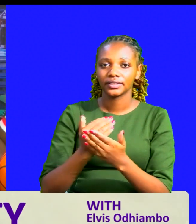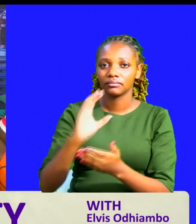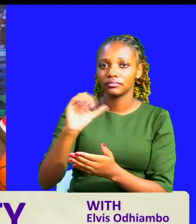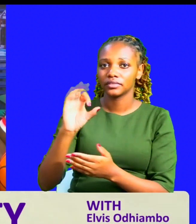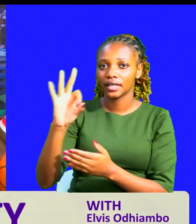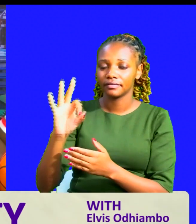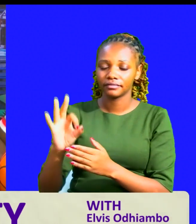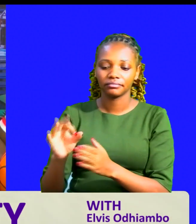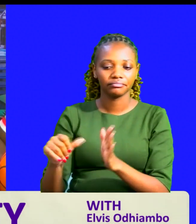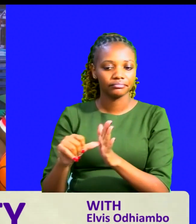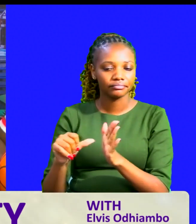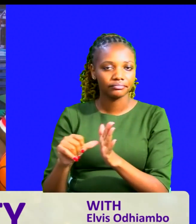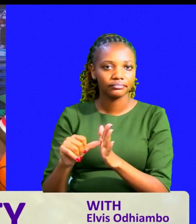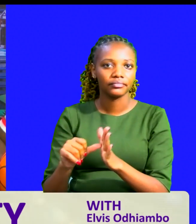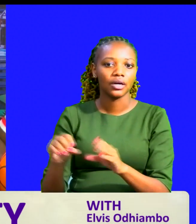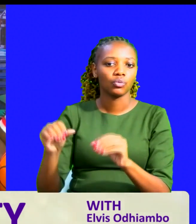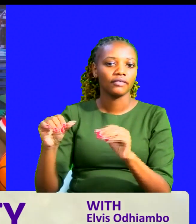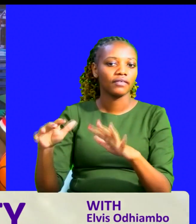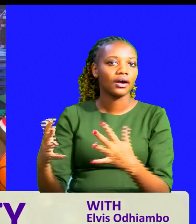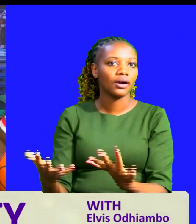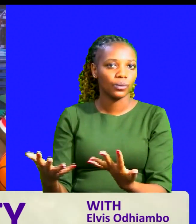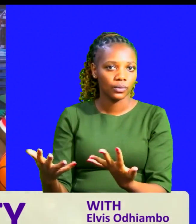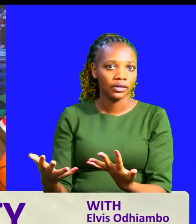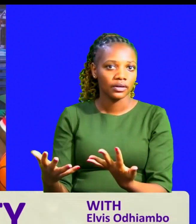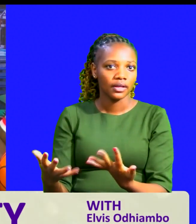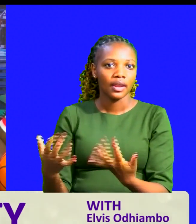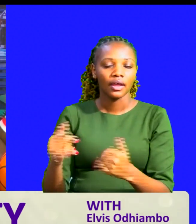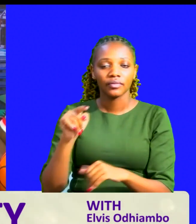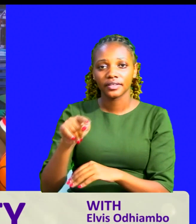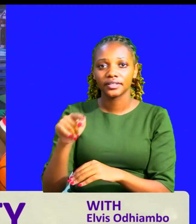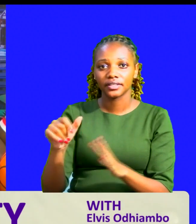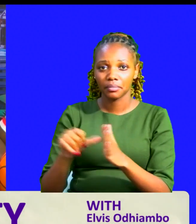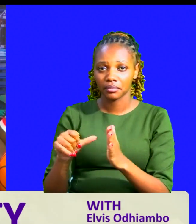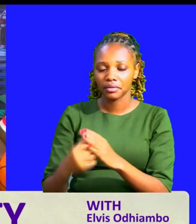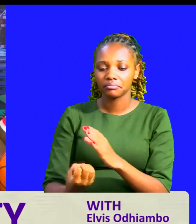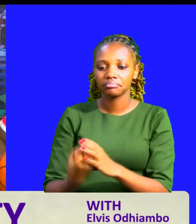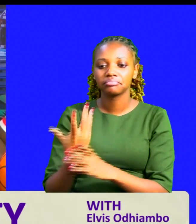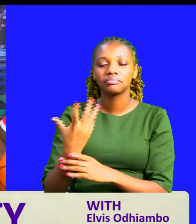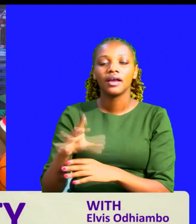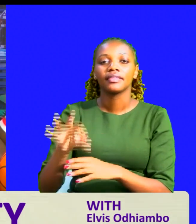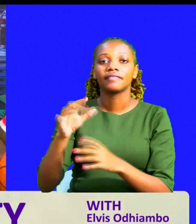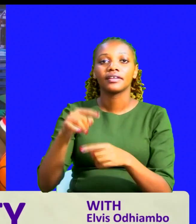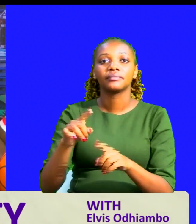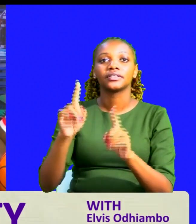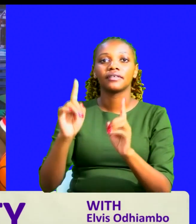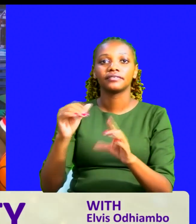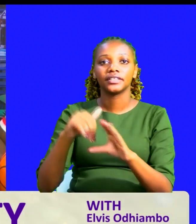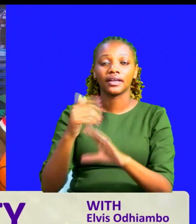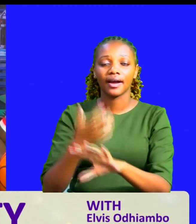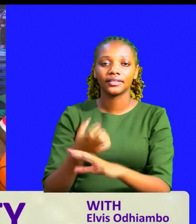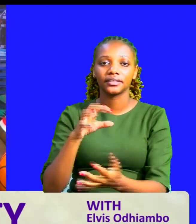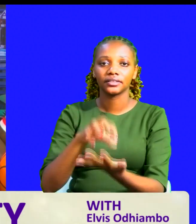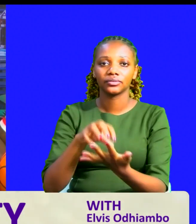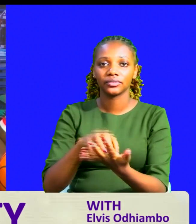far as qualifying for the Champions League is concerned, this is West in our tier, they find themselves in a really, really tough